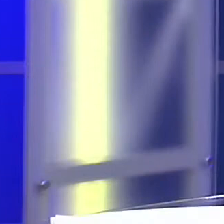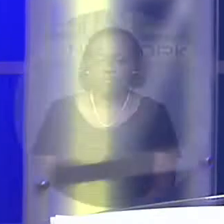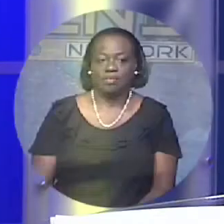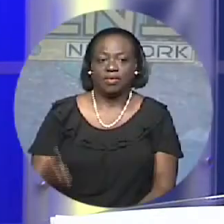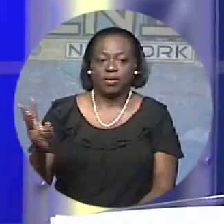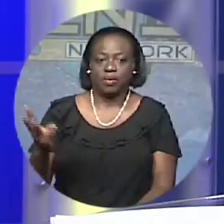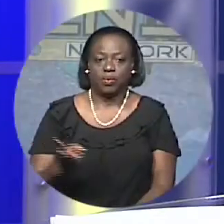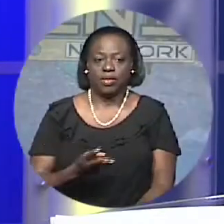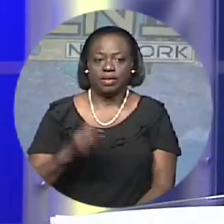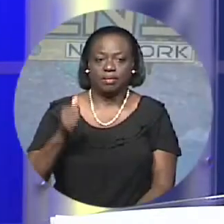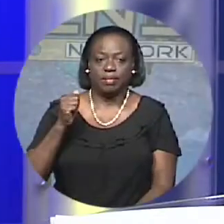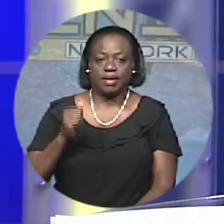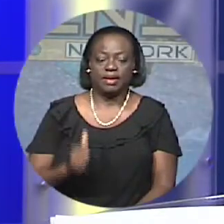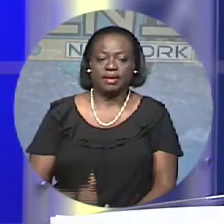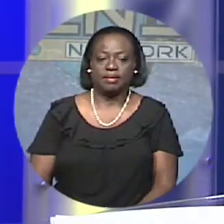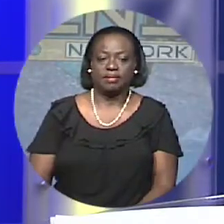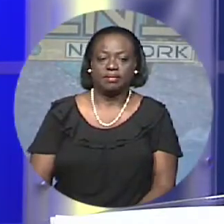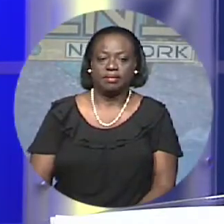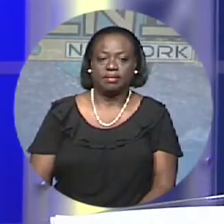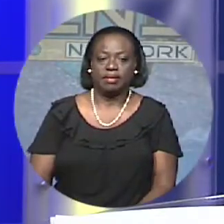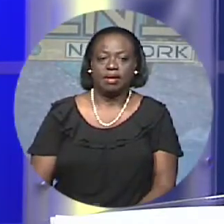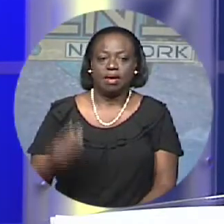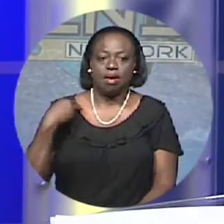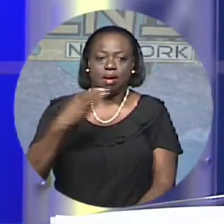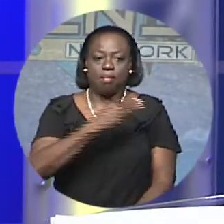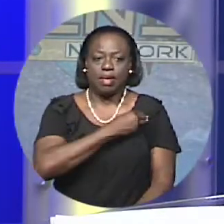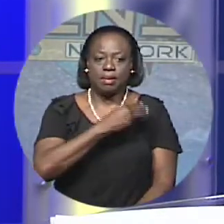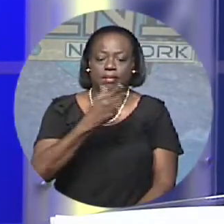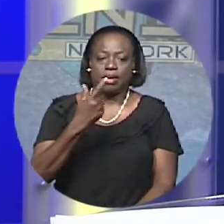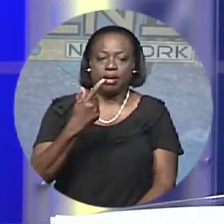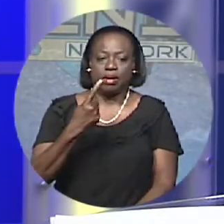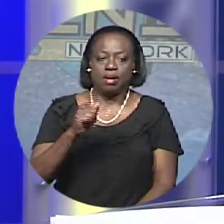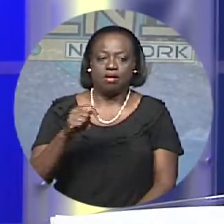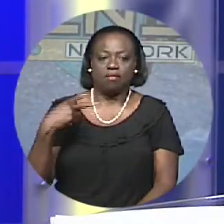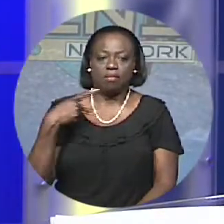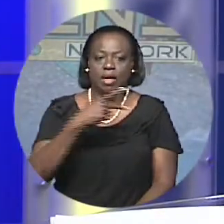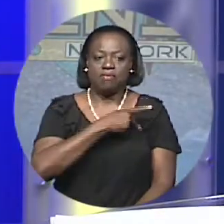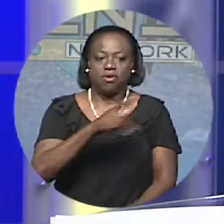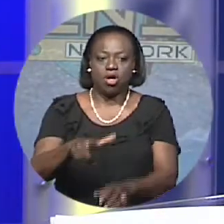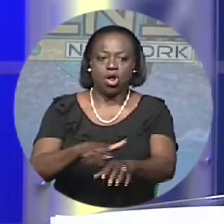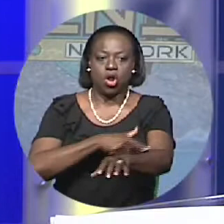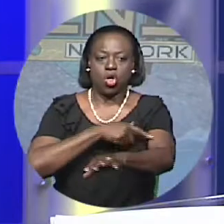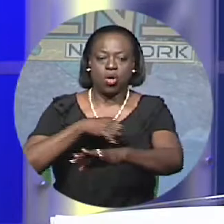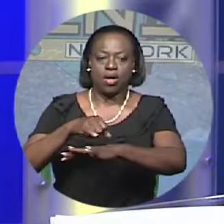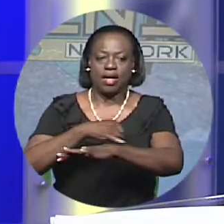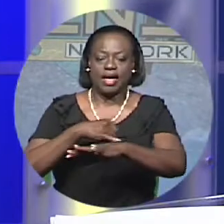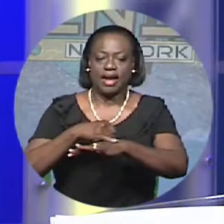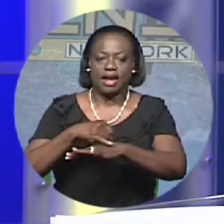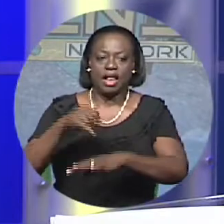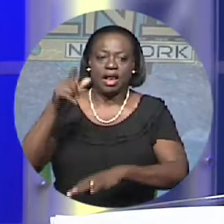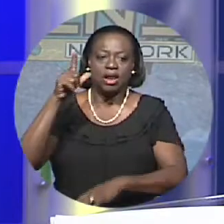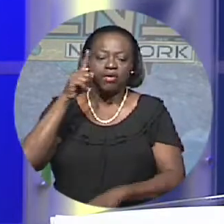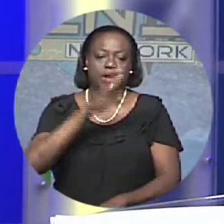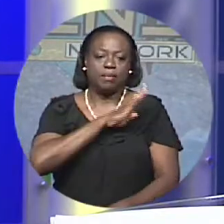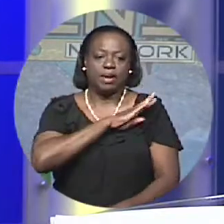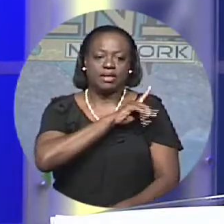Welcome back to the Bahamas Tonight Weekend. The member of parliament for Long Island, Loretta Butler Turner, took the government to task over